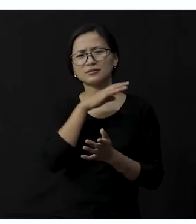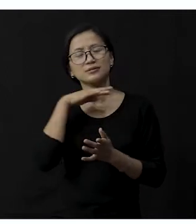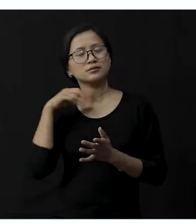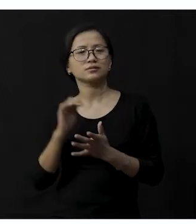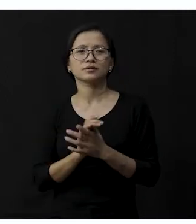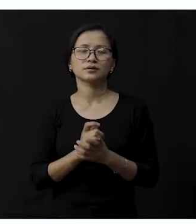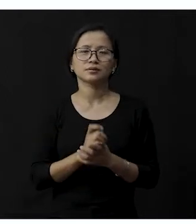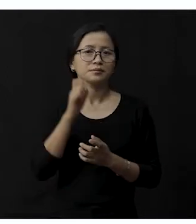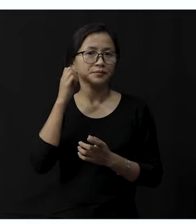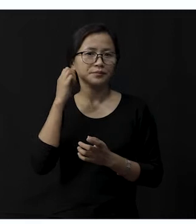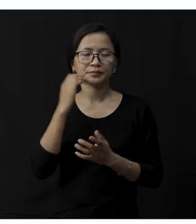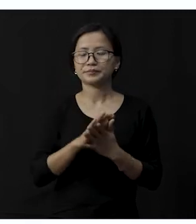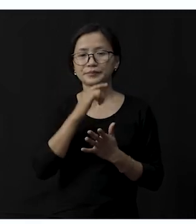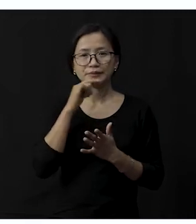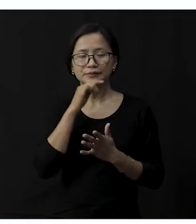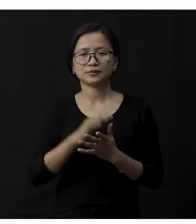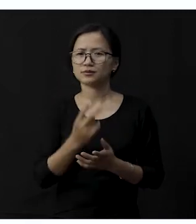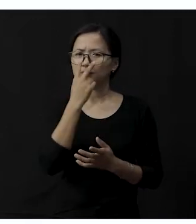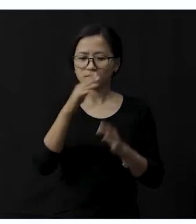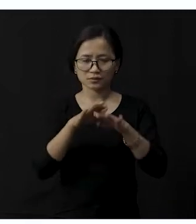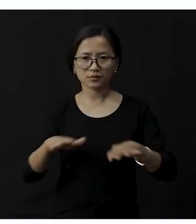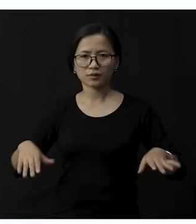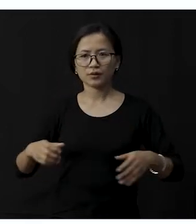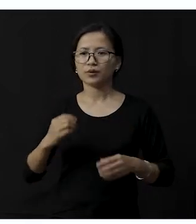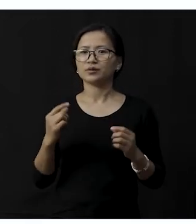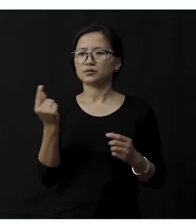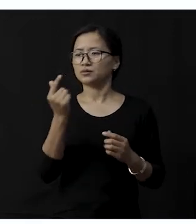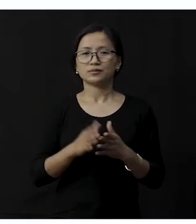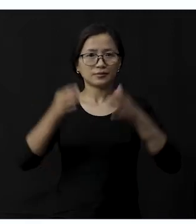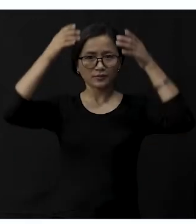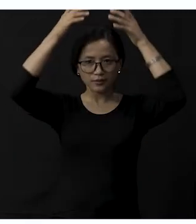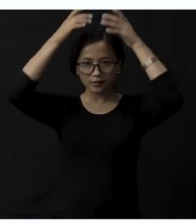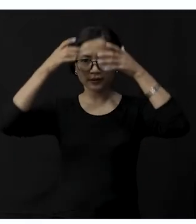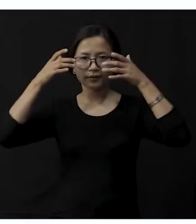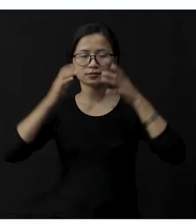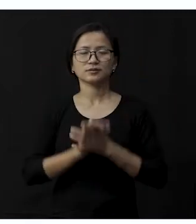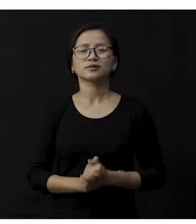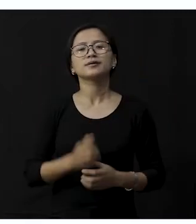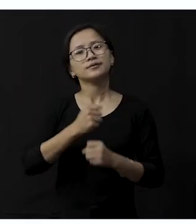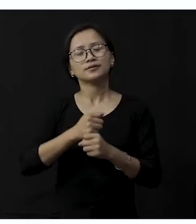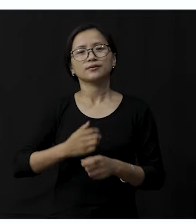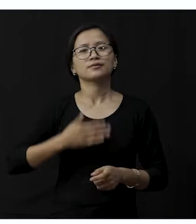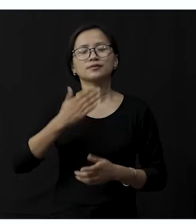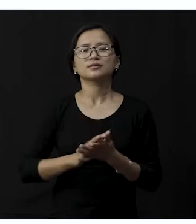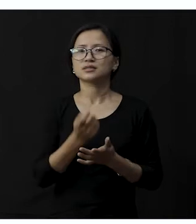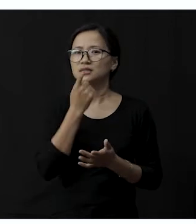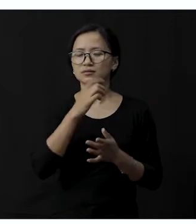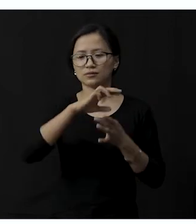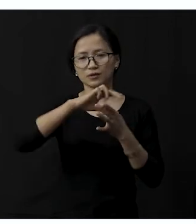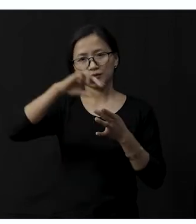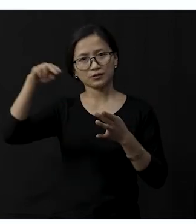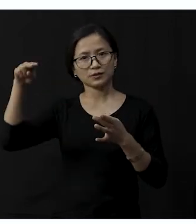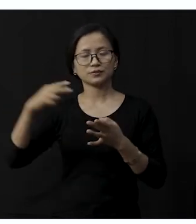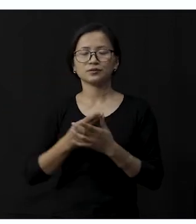also see children wearing hats, and those are green and white stripes,